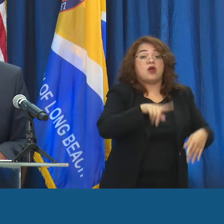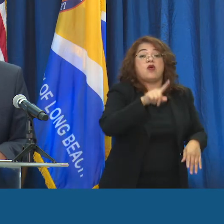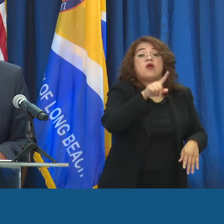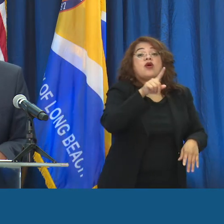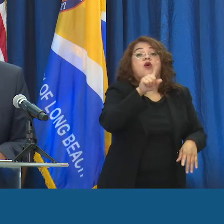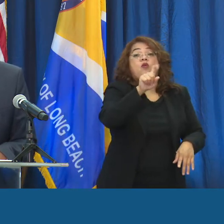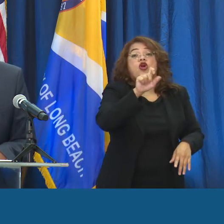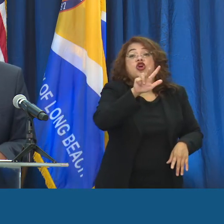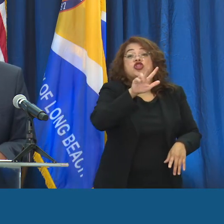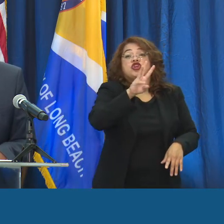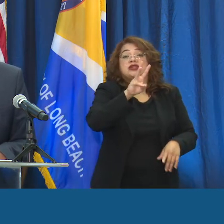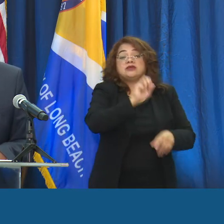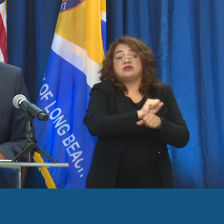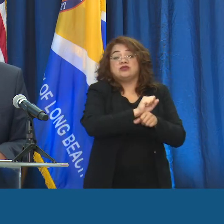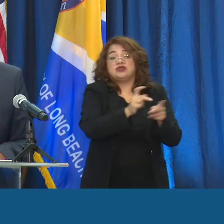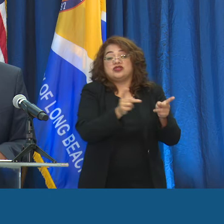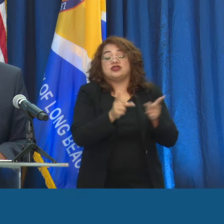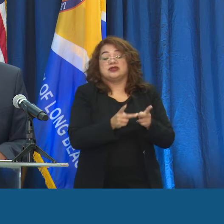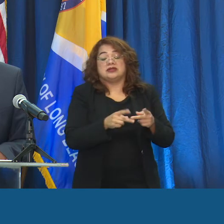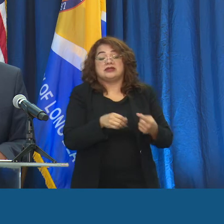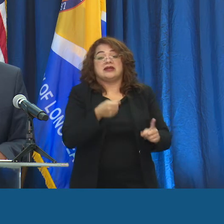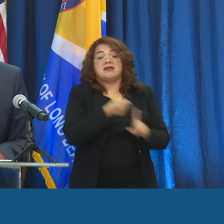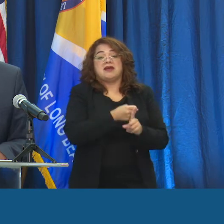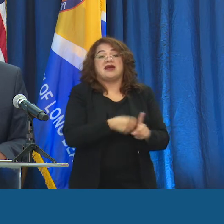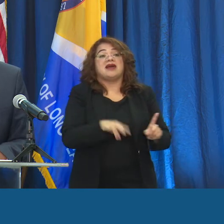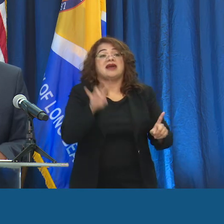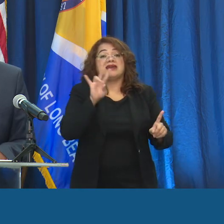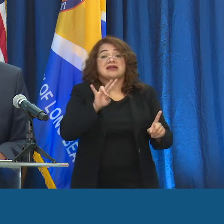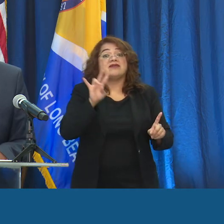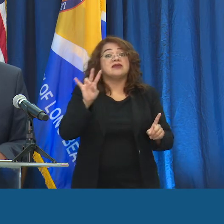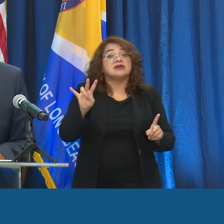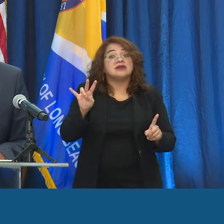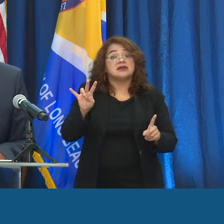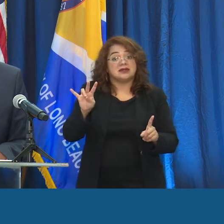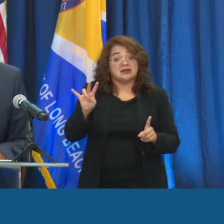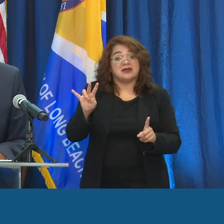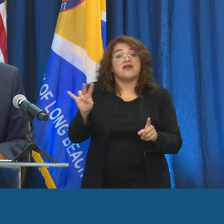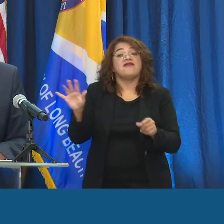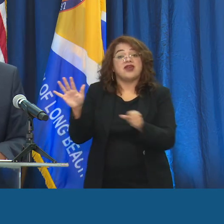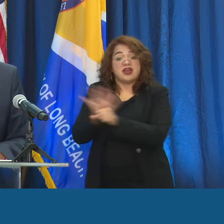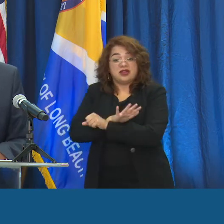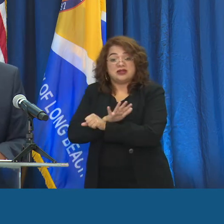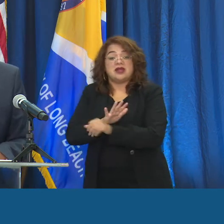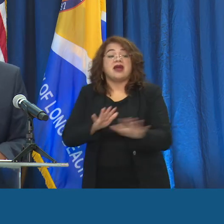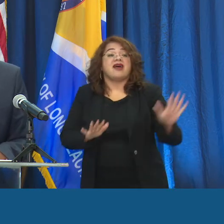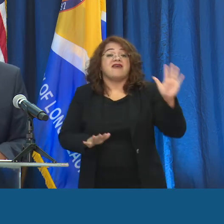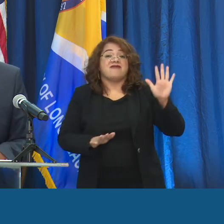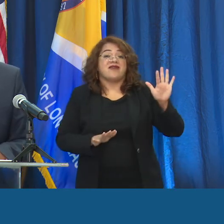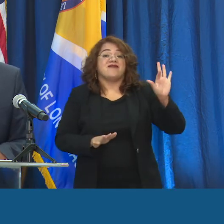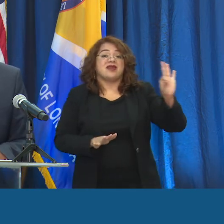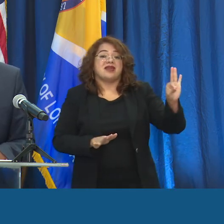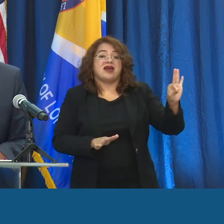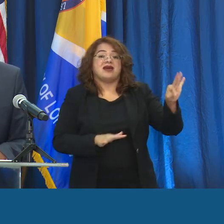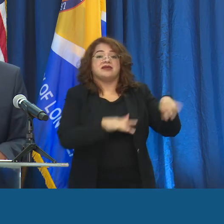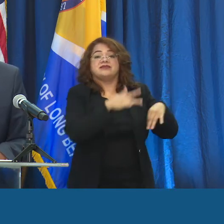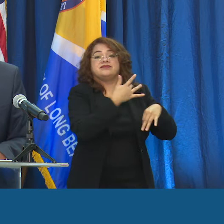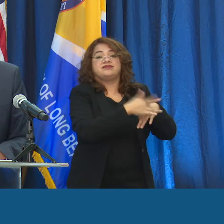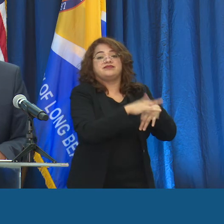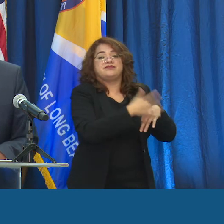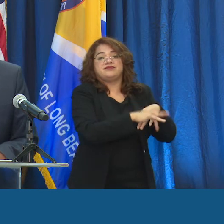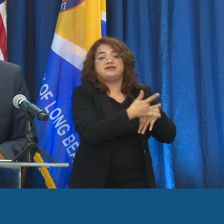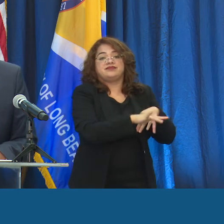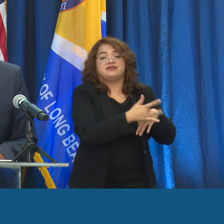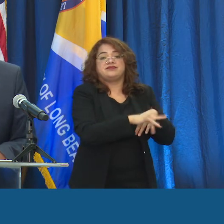positions impacted, 77 of which are filled positions, and 59 are vacant. These are estimates. We continue to do this